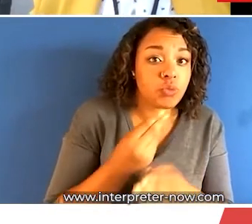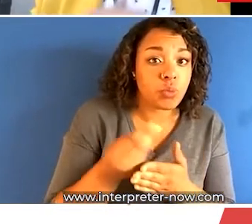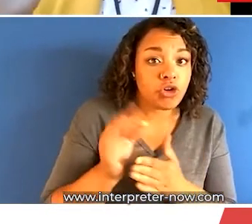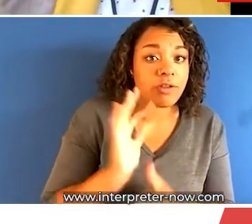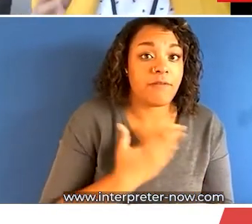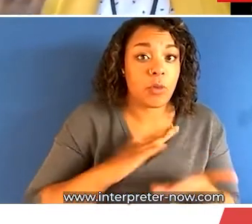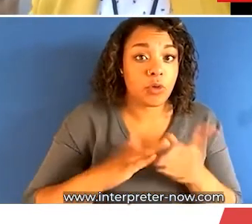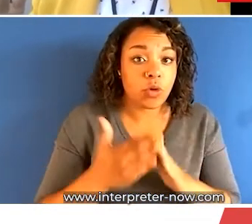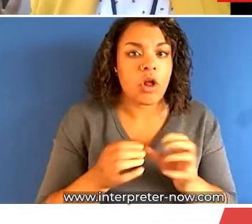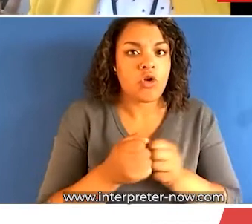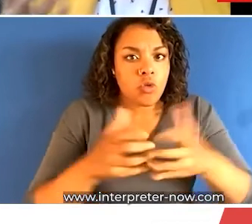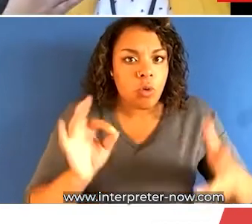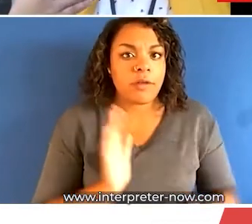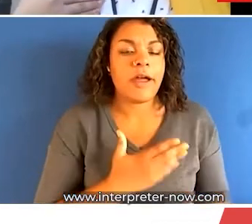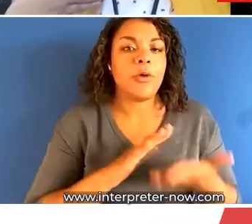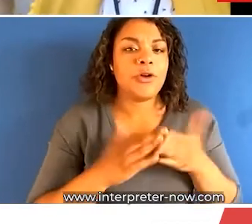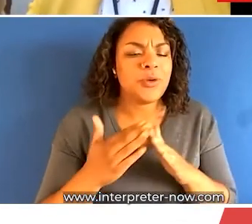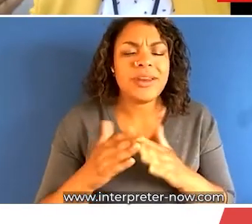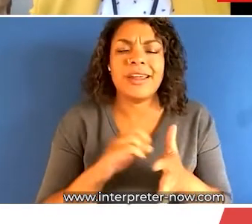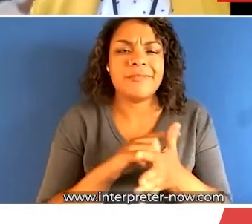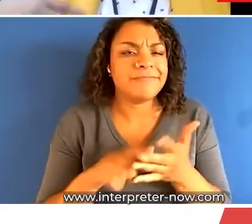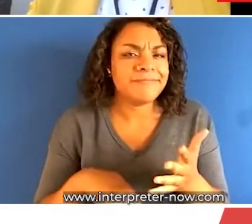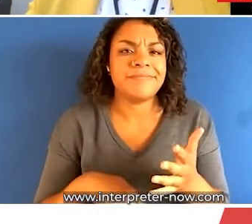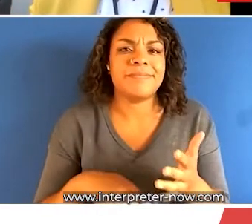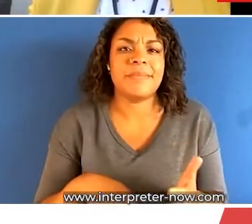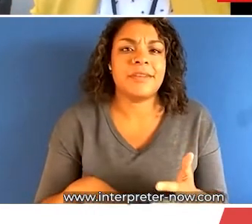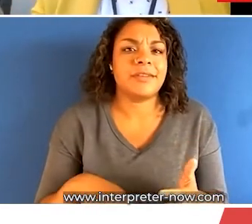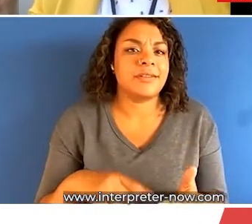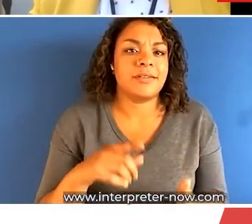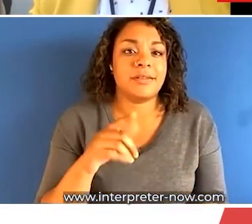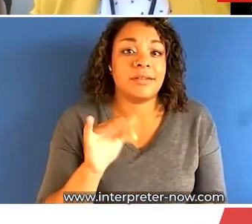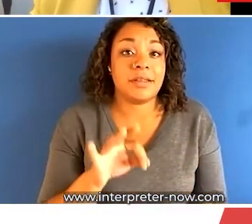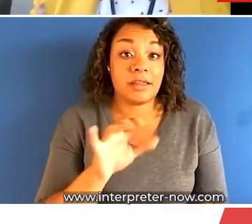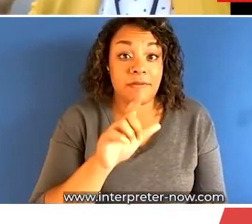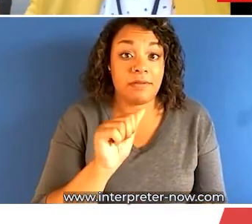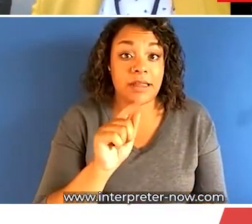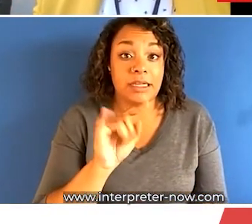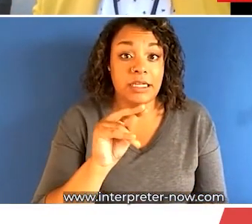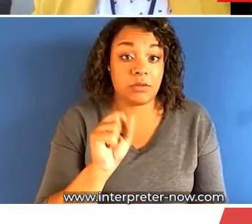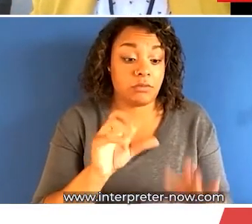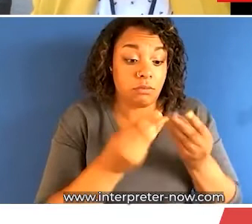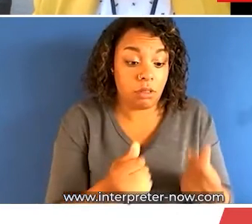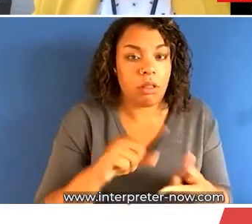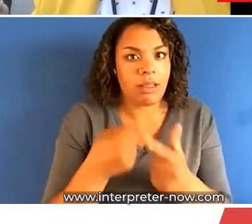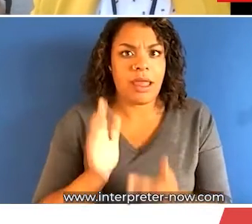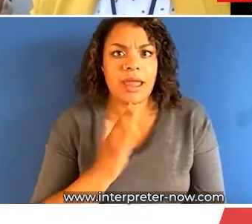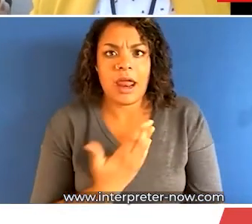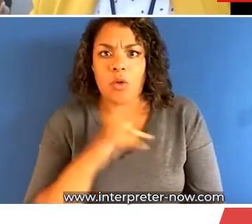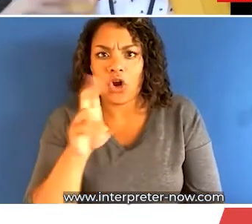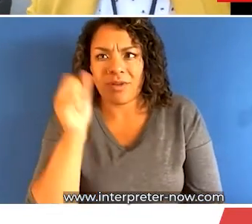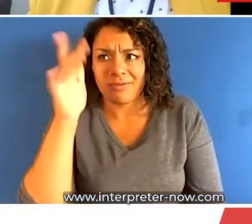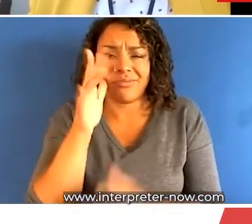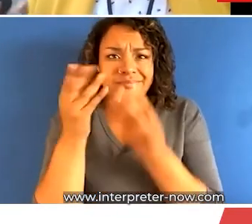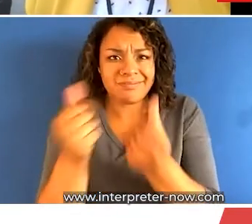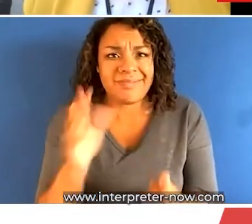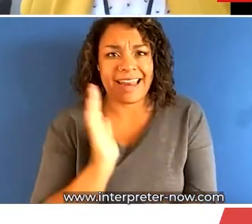our community, it's just, so goes Latinos, so goes the future of the United States, and so goes the competitiveness that we have